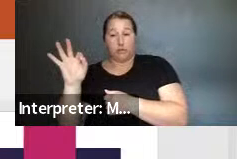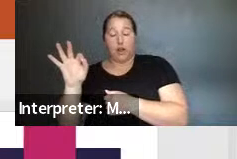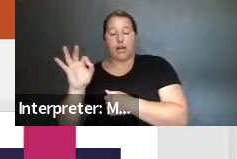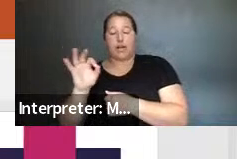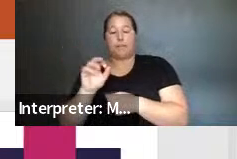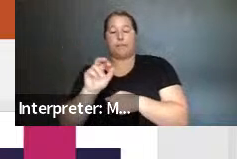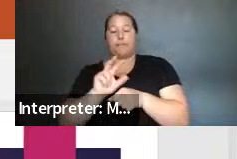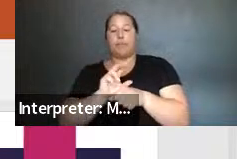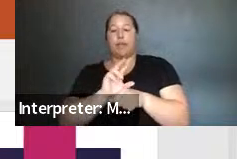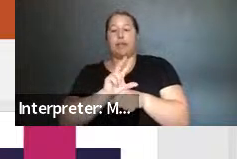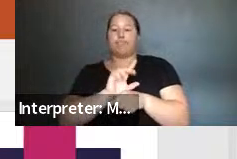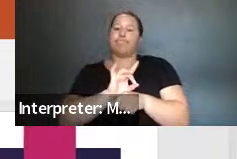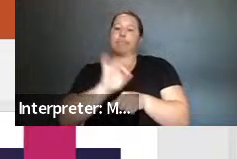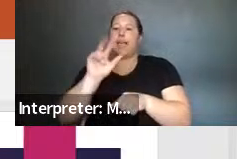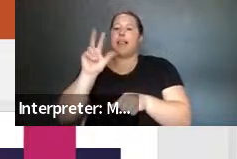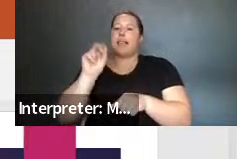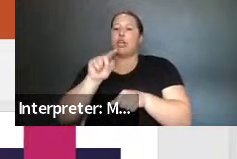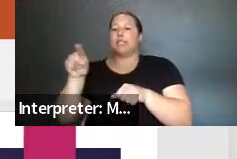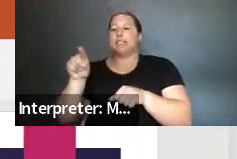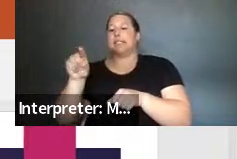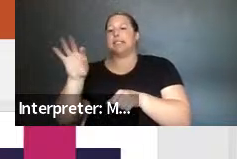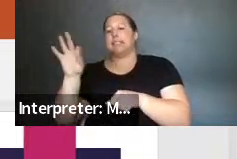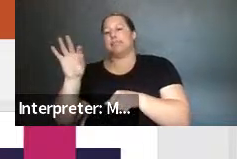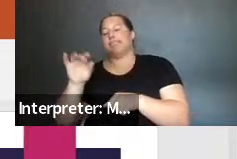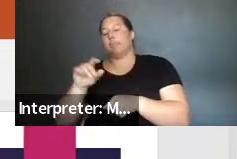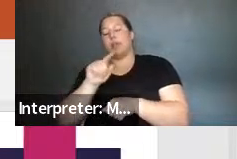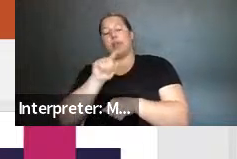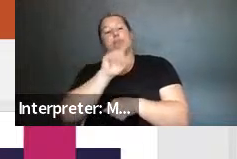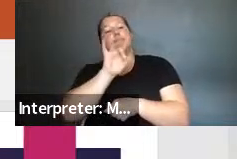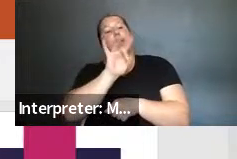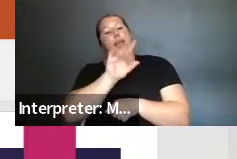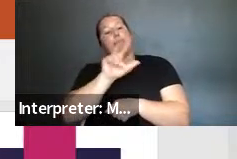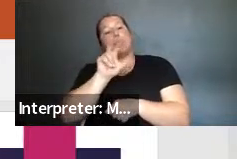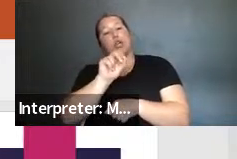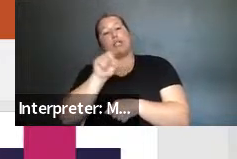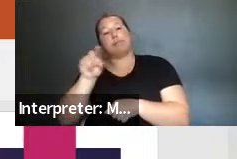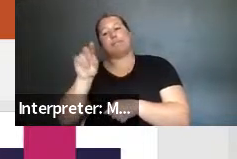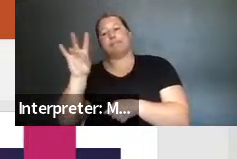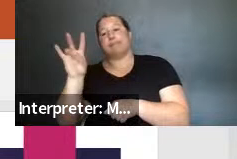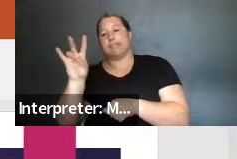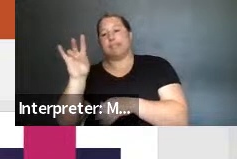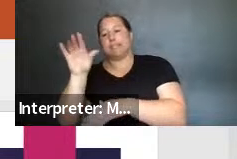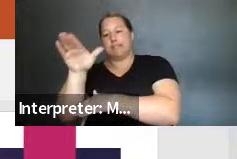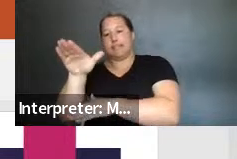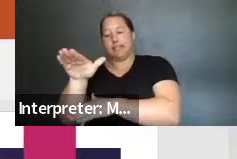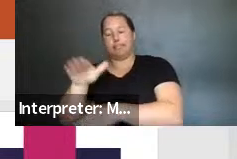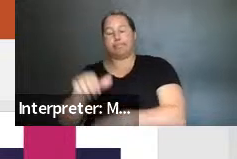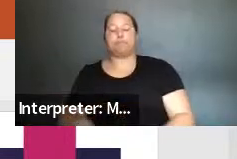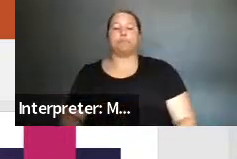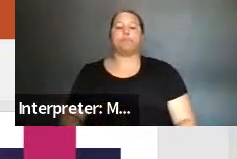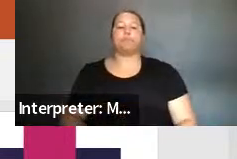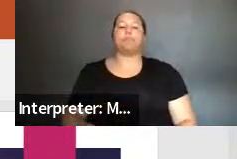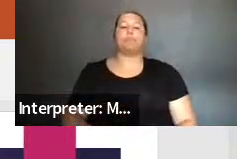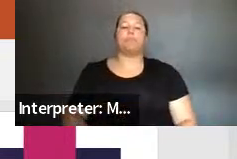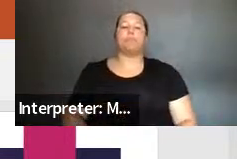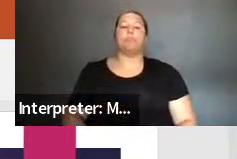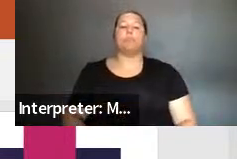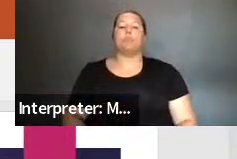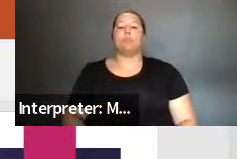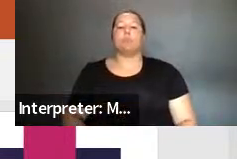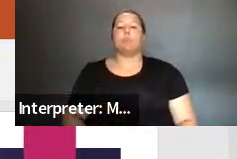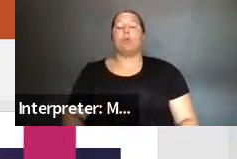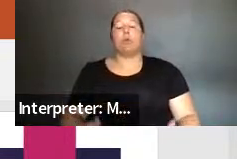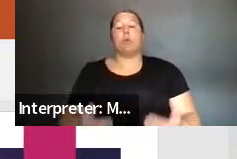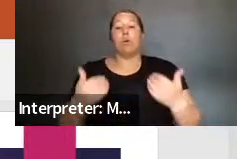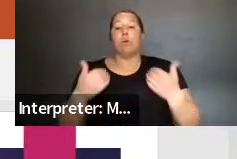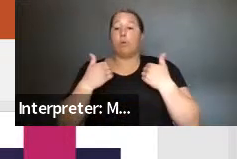This is an additional time within community support services. And we also now hold